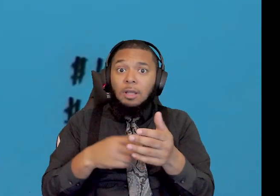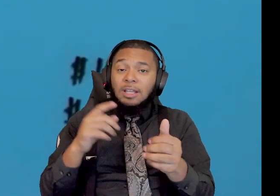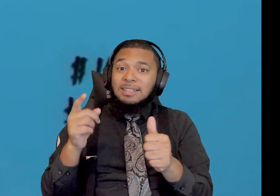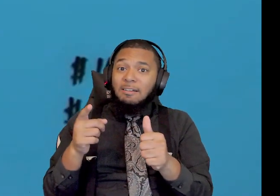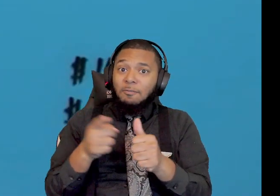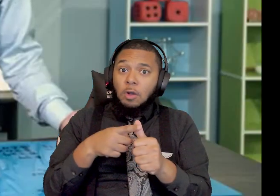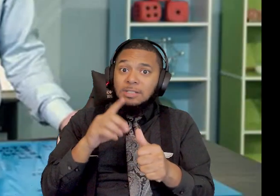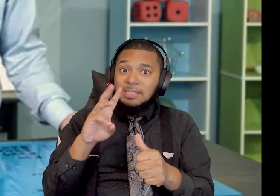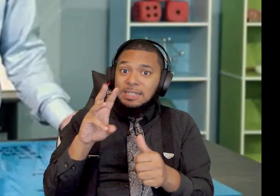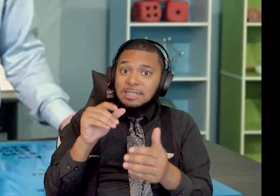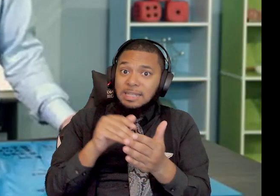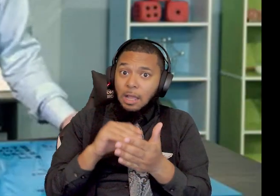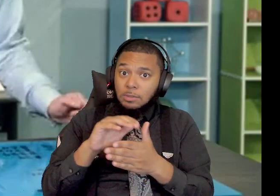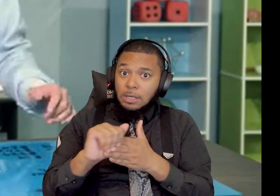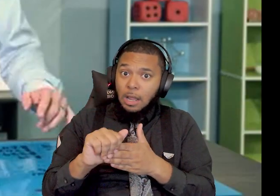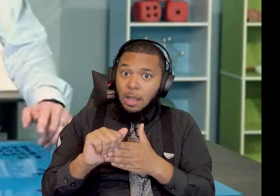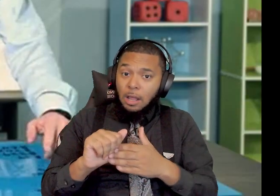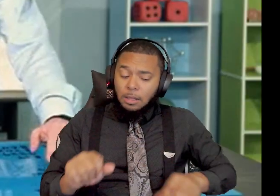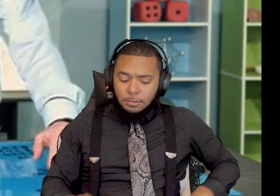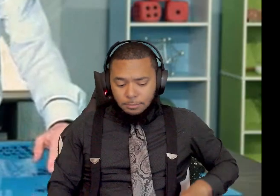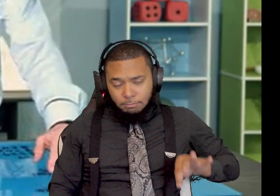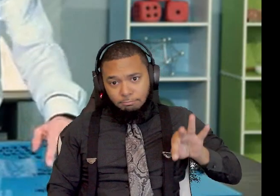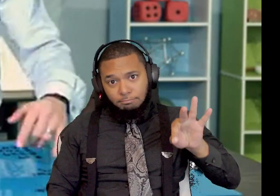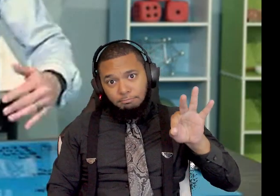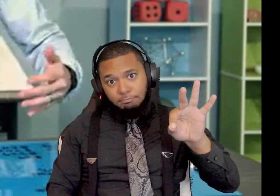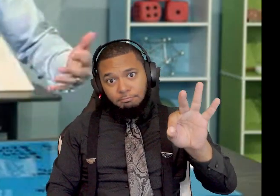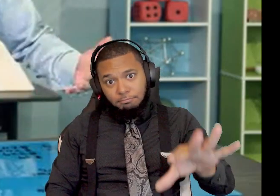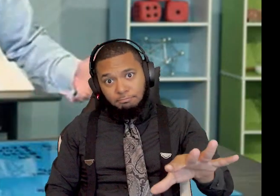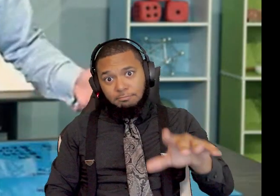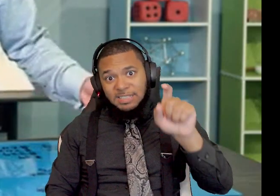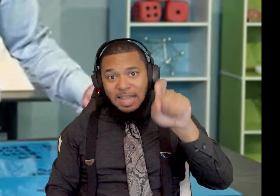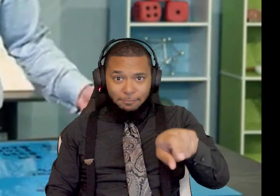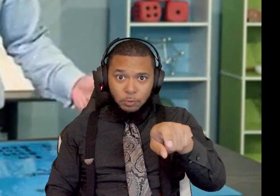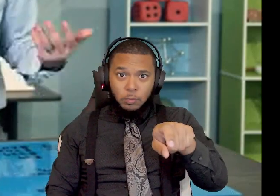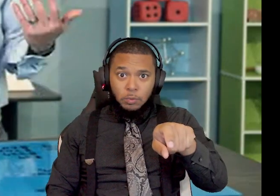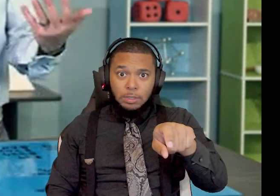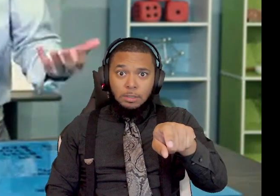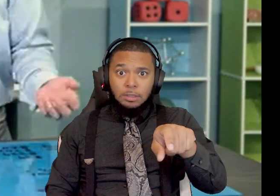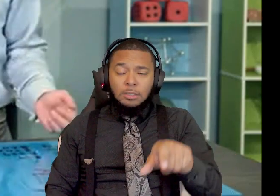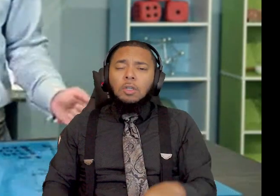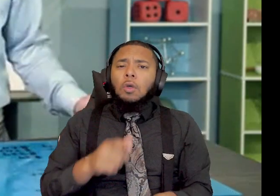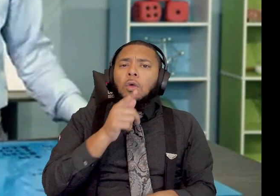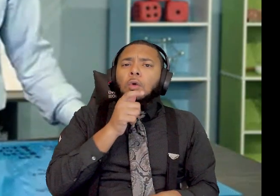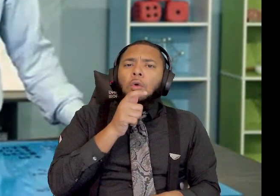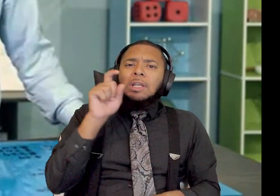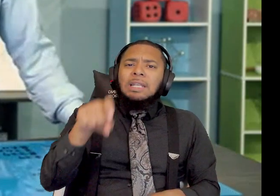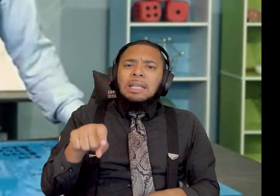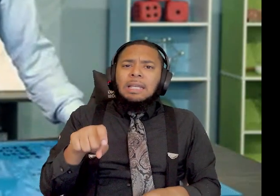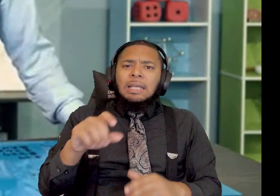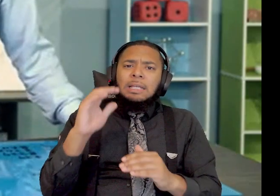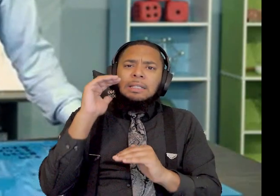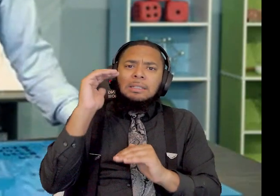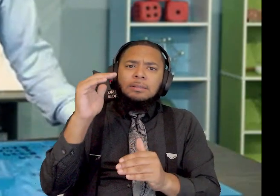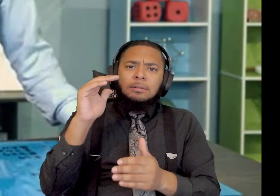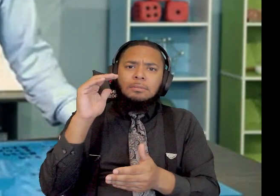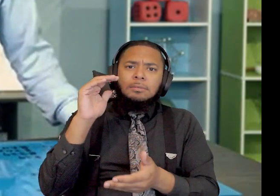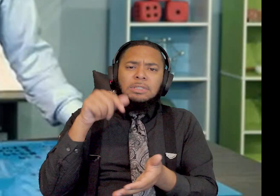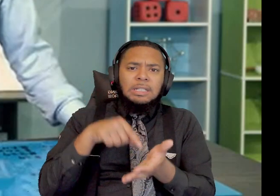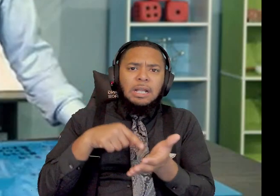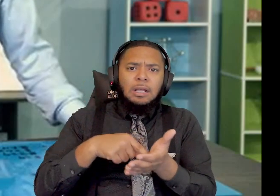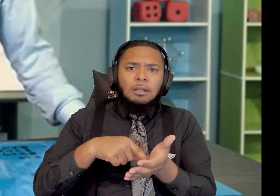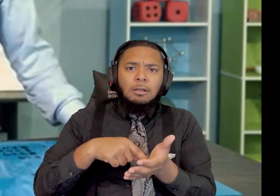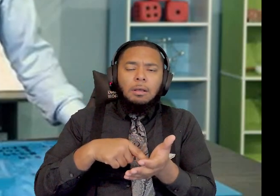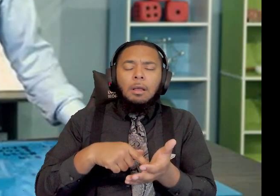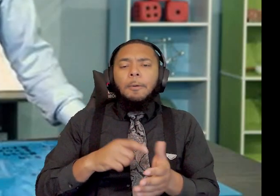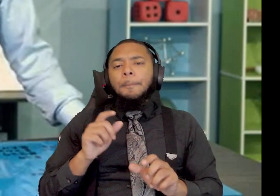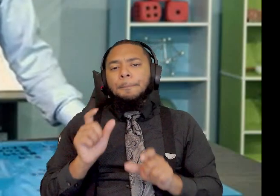thousand dollars so who needs a high deductible plan people who are not going